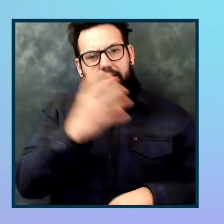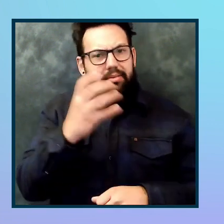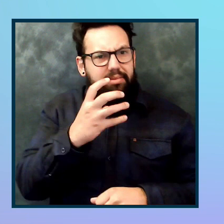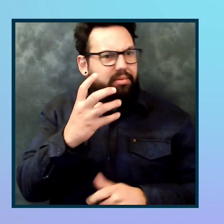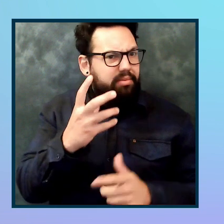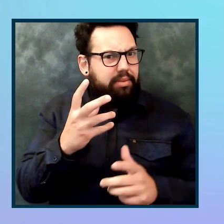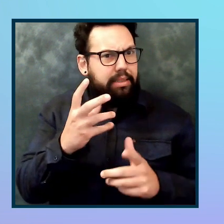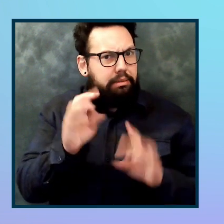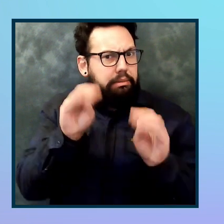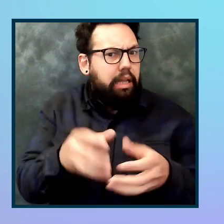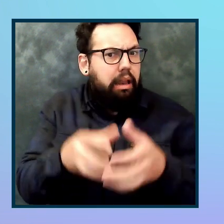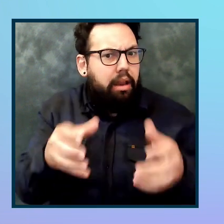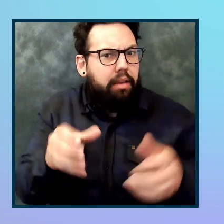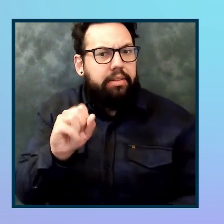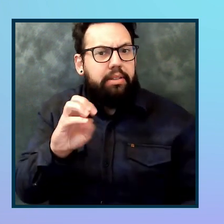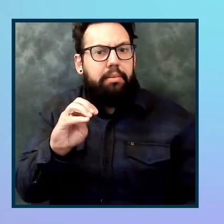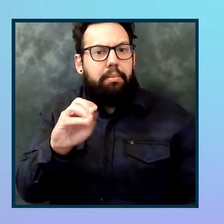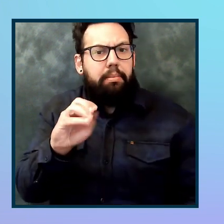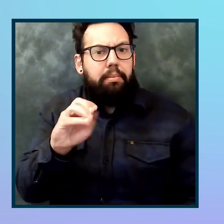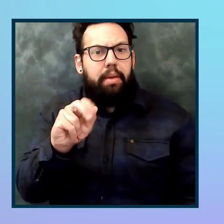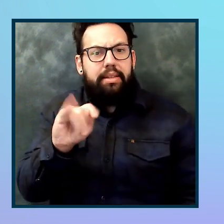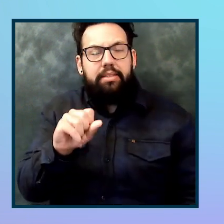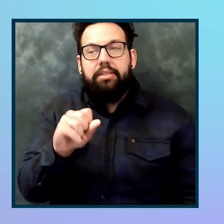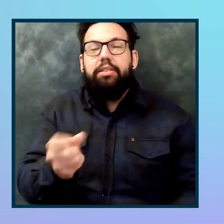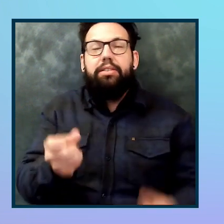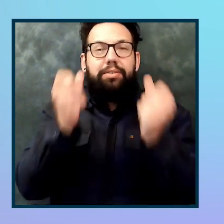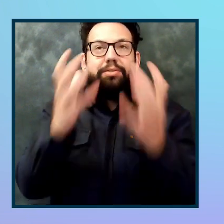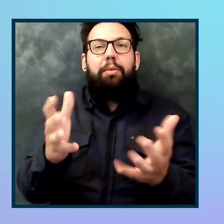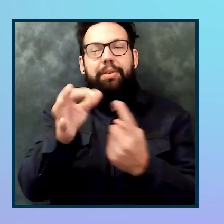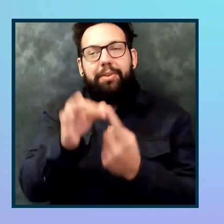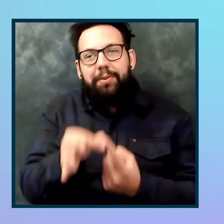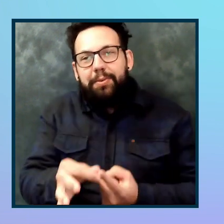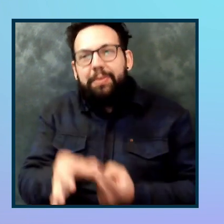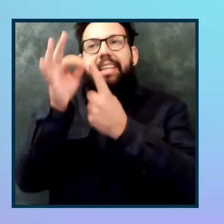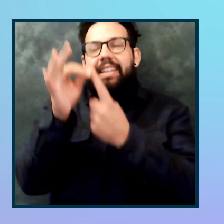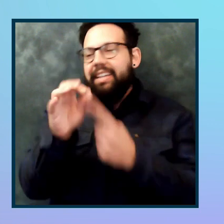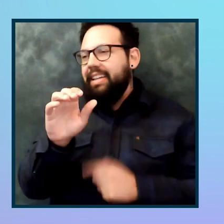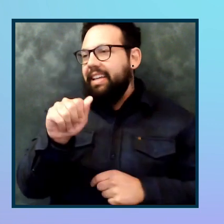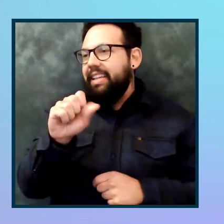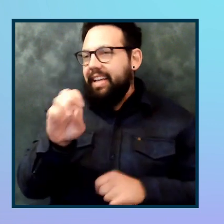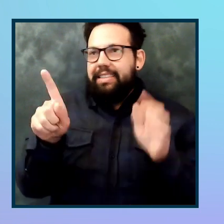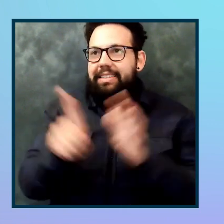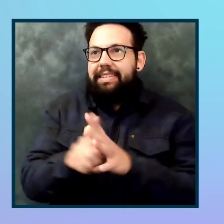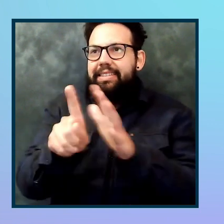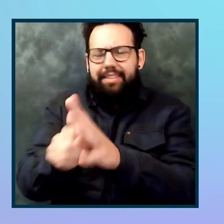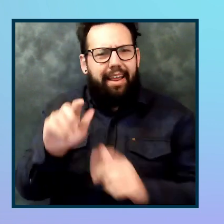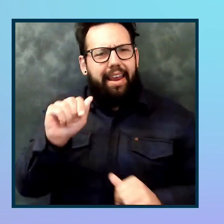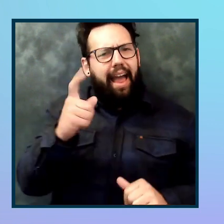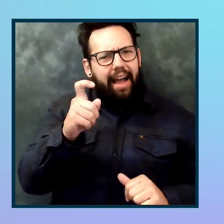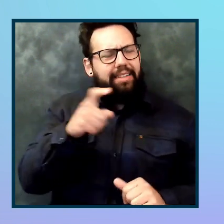that there's just so many edge cases and so many different situations, and Axe does a good job of outlining those generally. But I